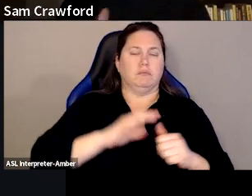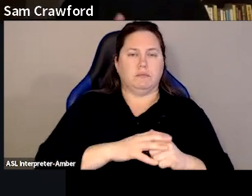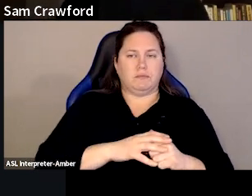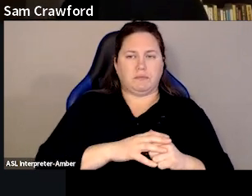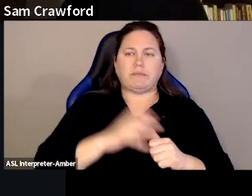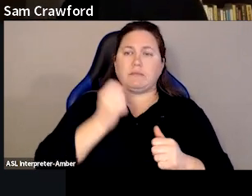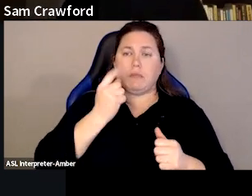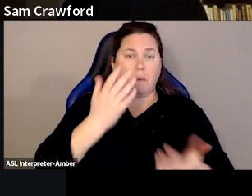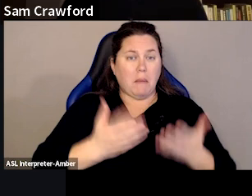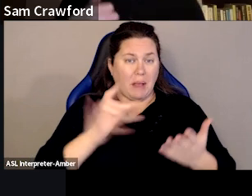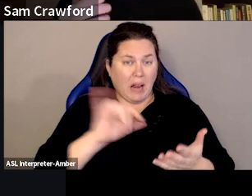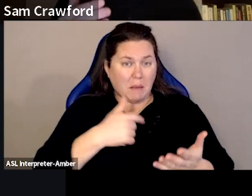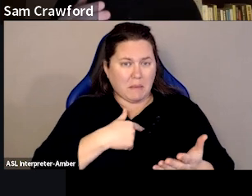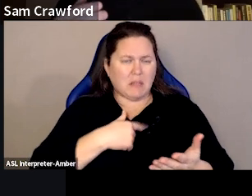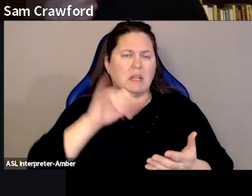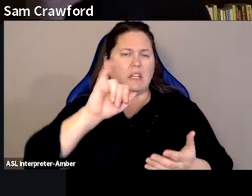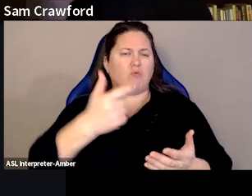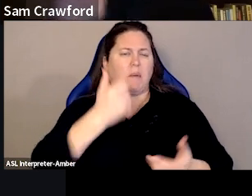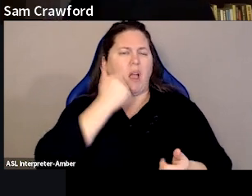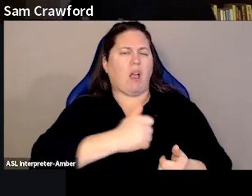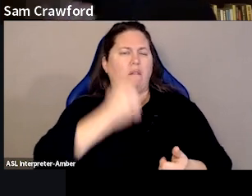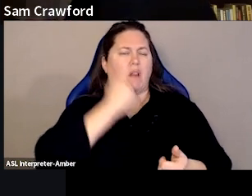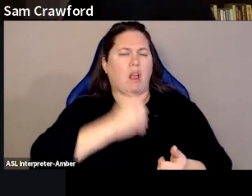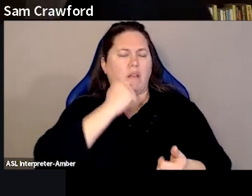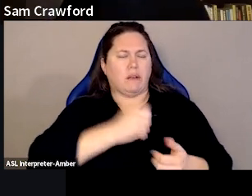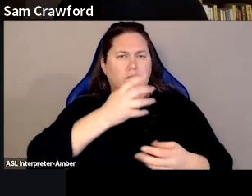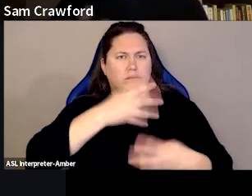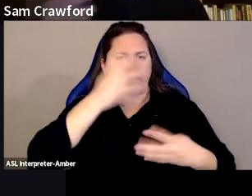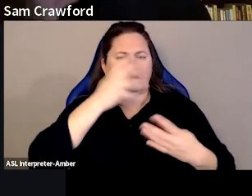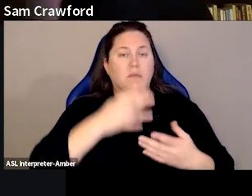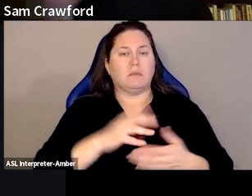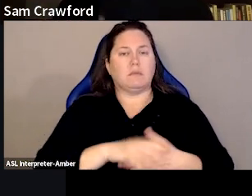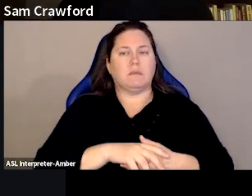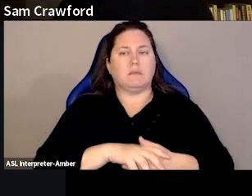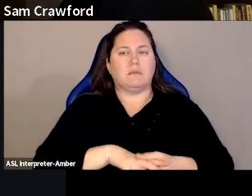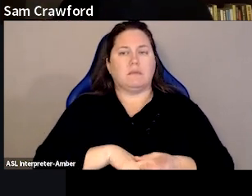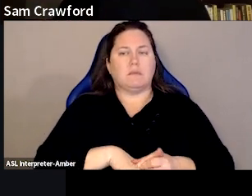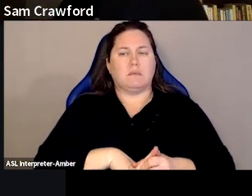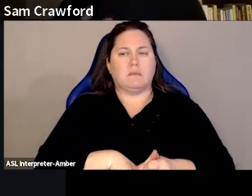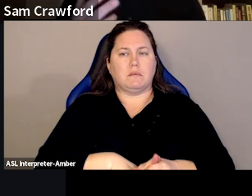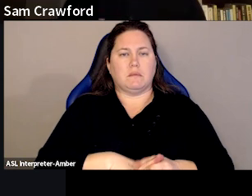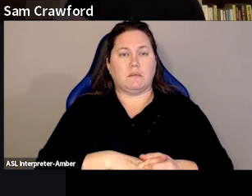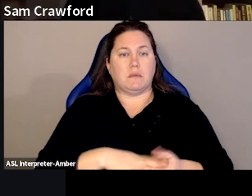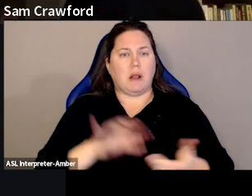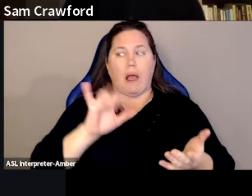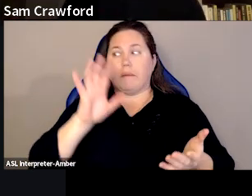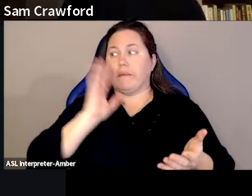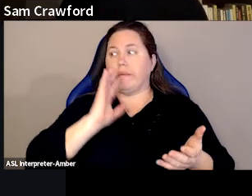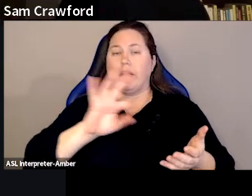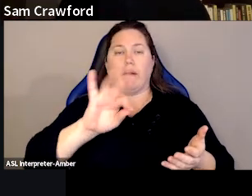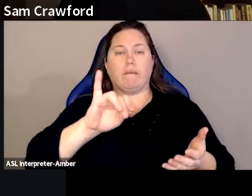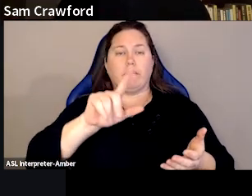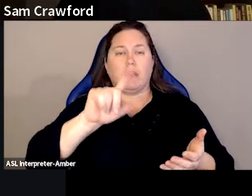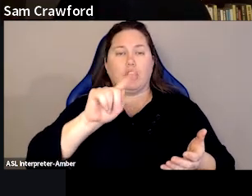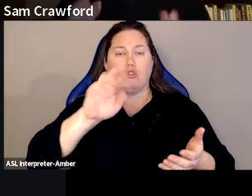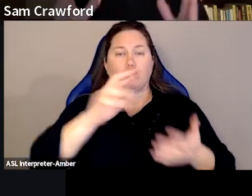every day. But if you stop and think, there was a time when things that we take for granted, so like adding filters and digitally